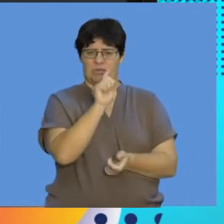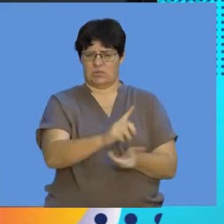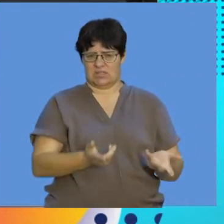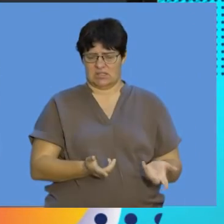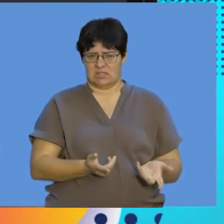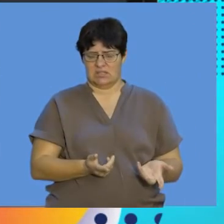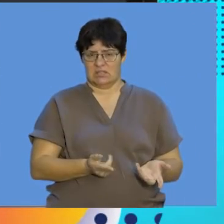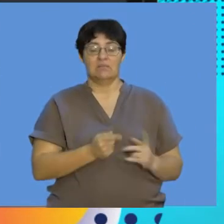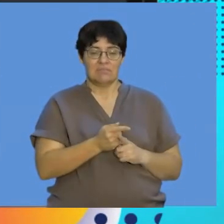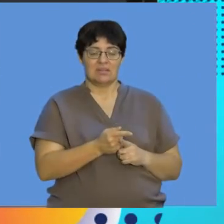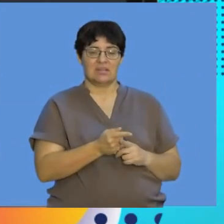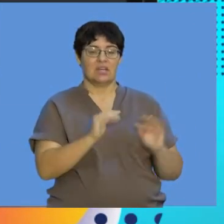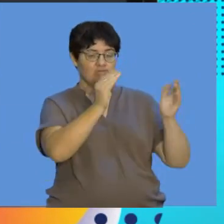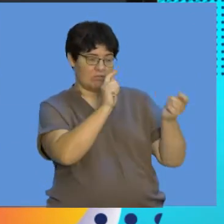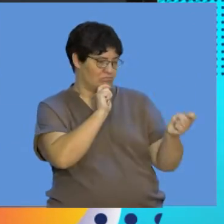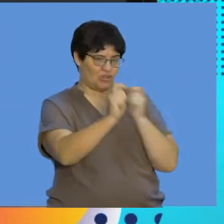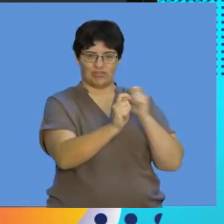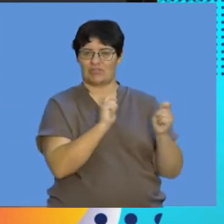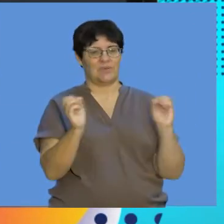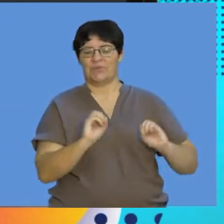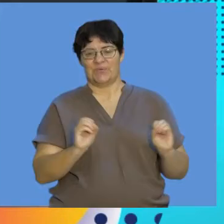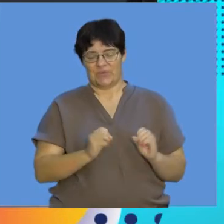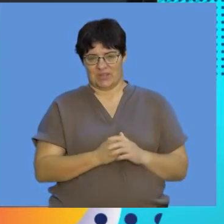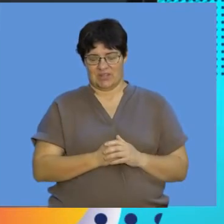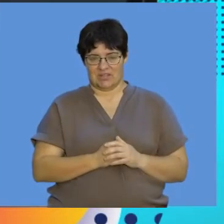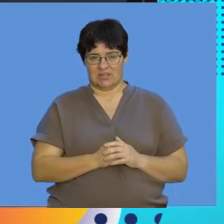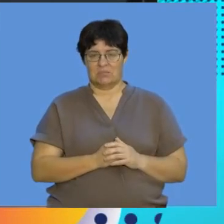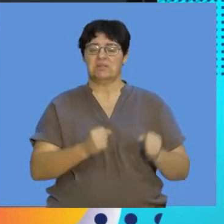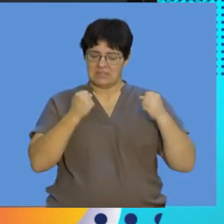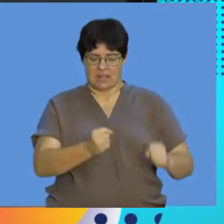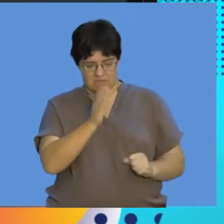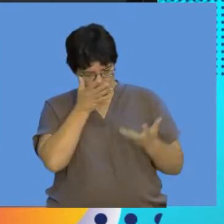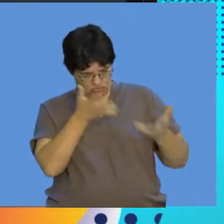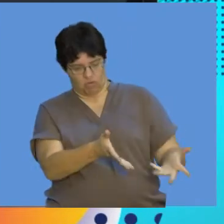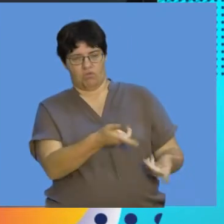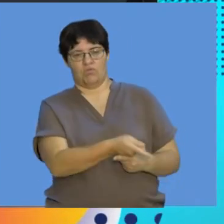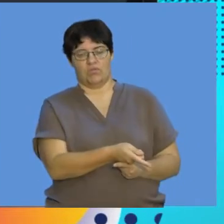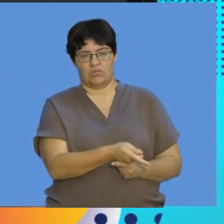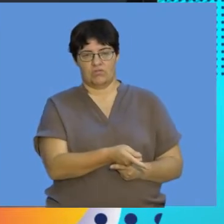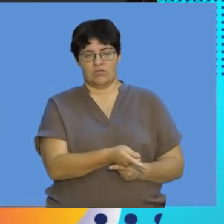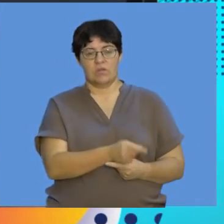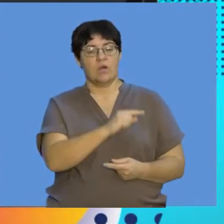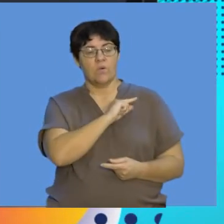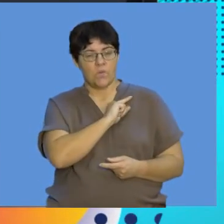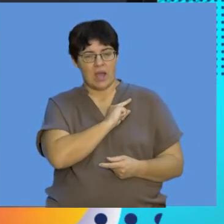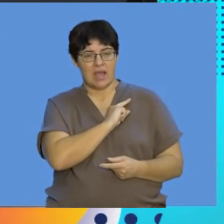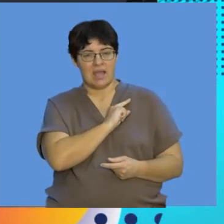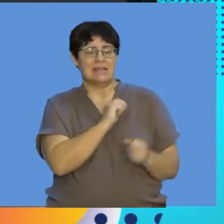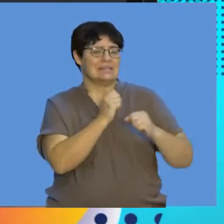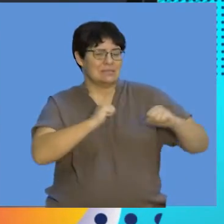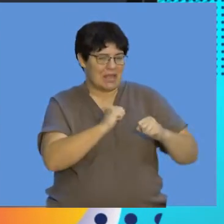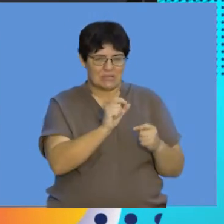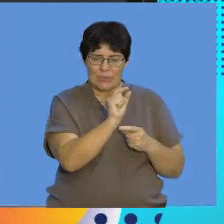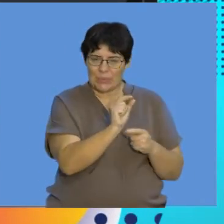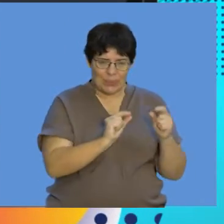the shape does not change. So there is definiteness of the shape of a solid. Why? Because small spaces. Why?